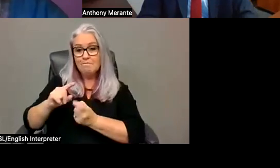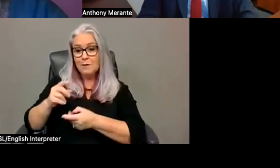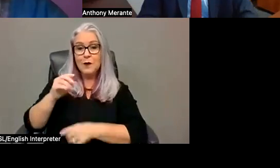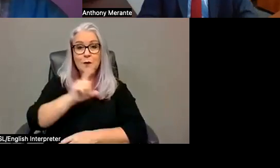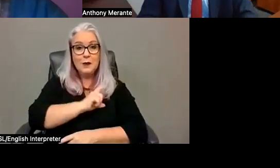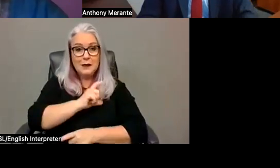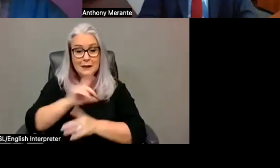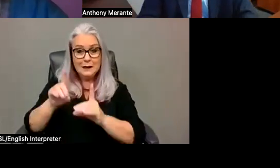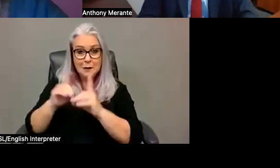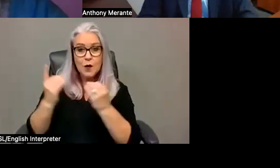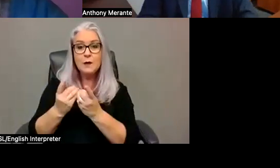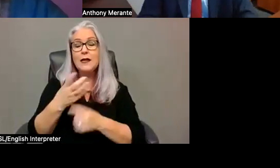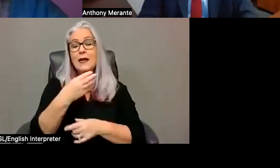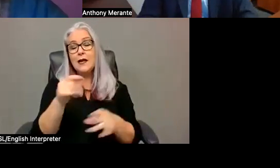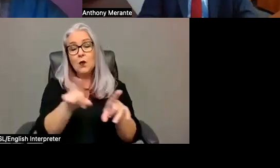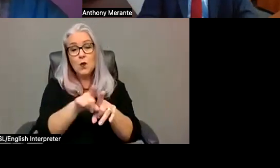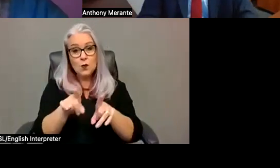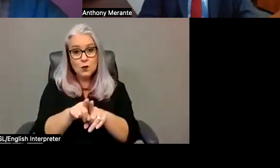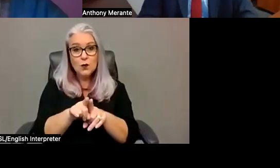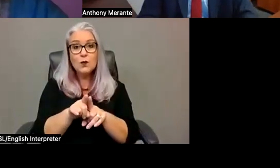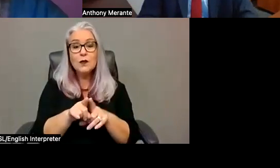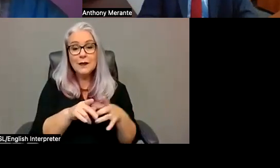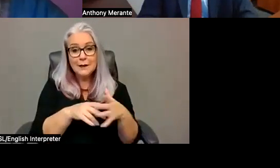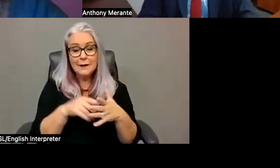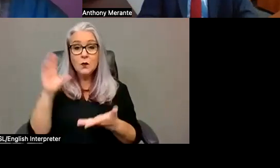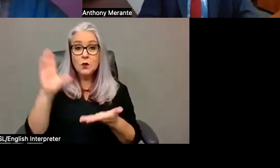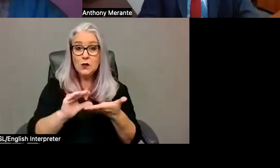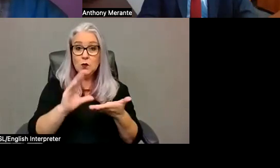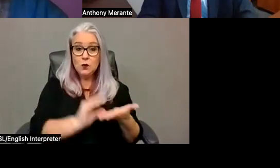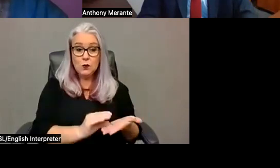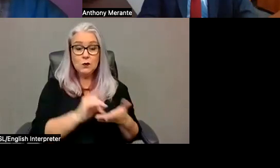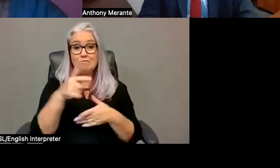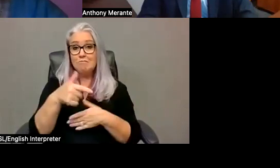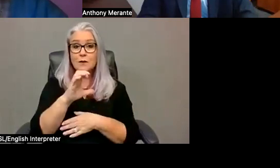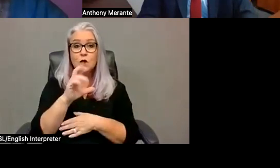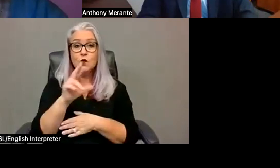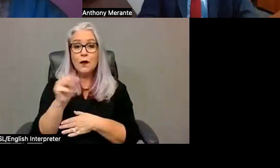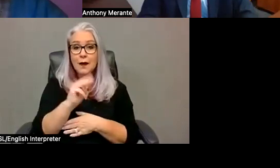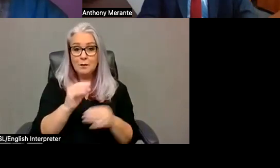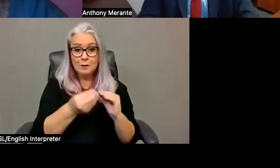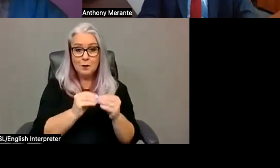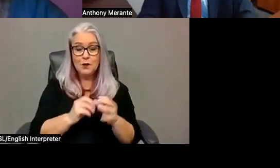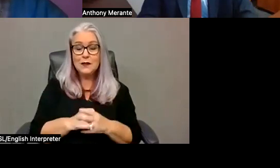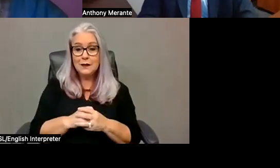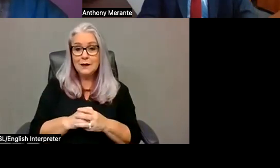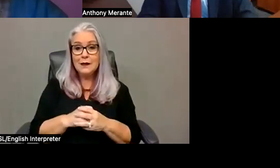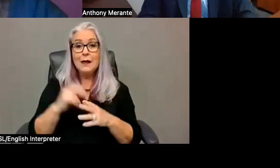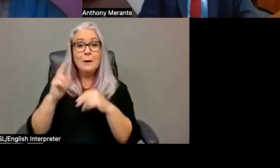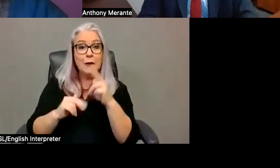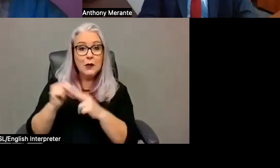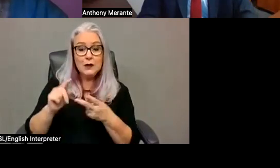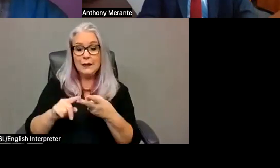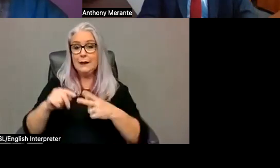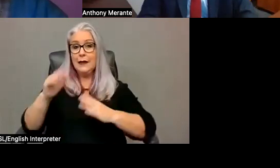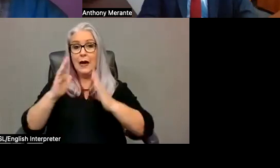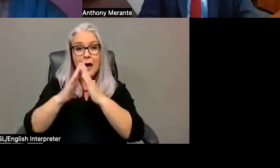were able to, reduce crime. And of course, building and housing,